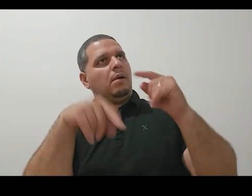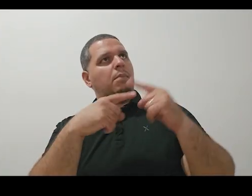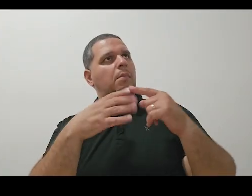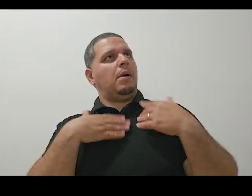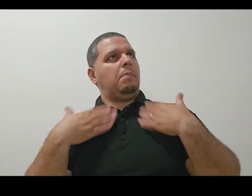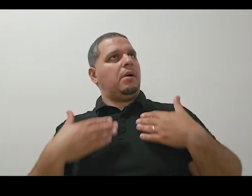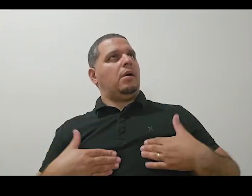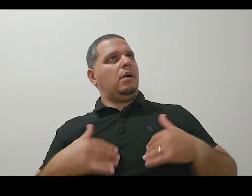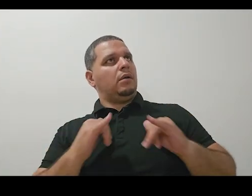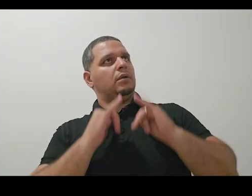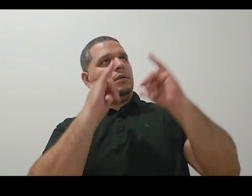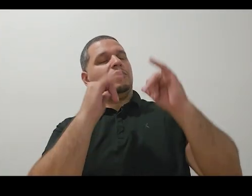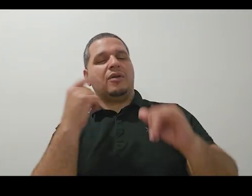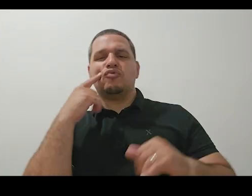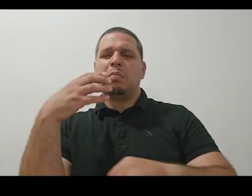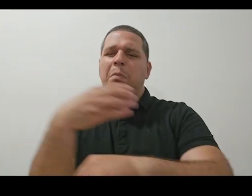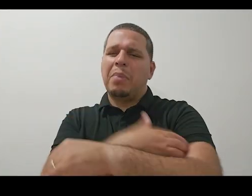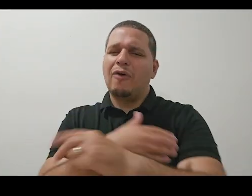powerful